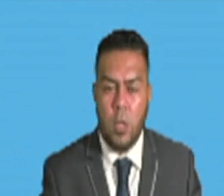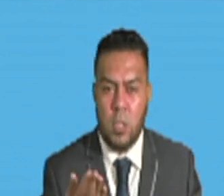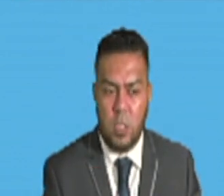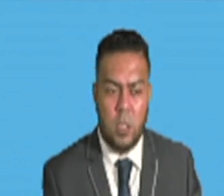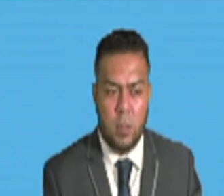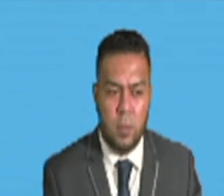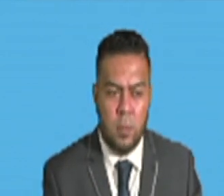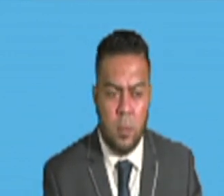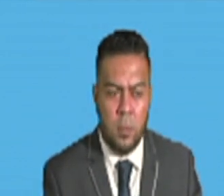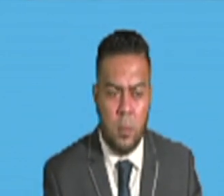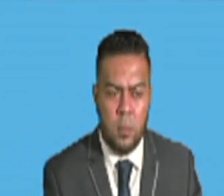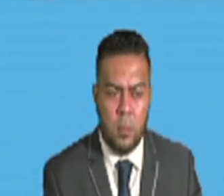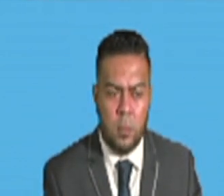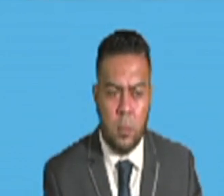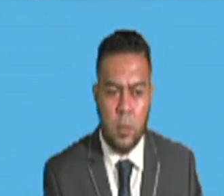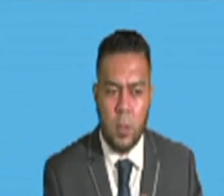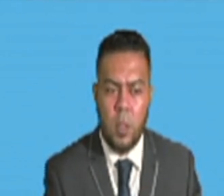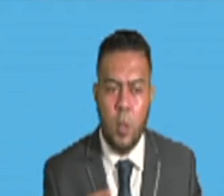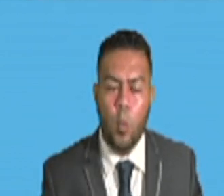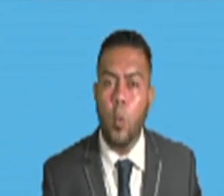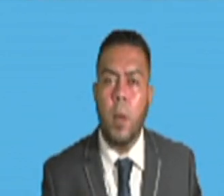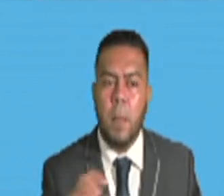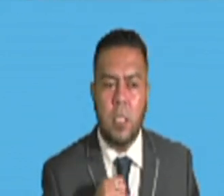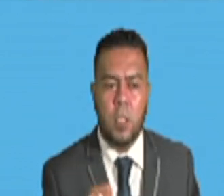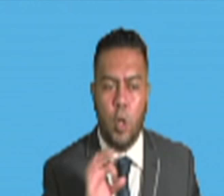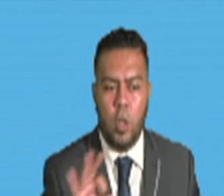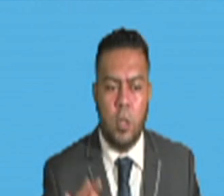a while, stood up and said, we must not forget the rugby boys.